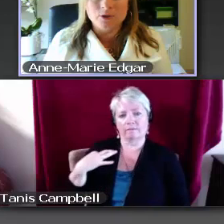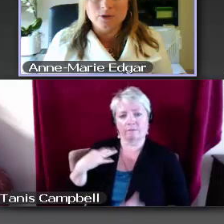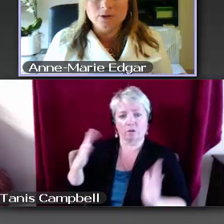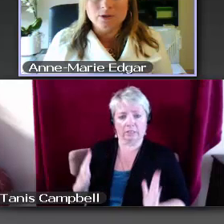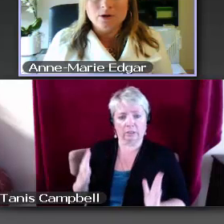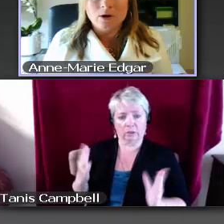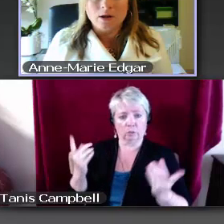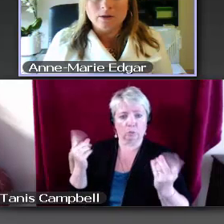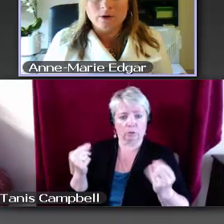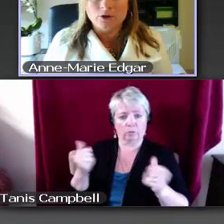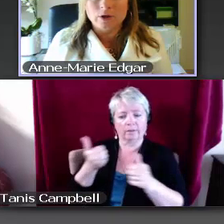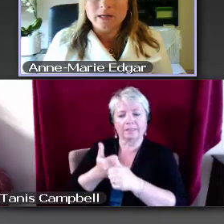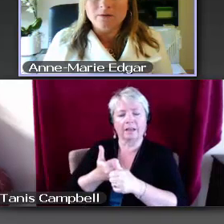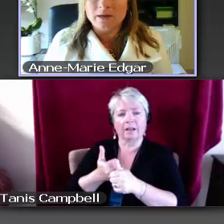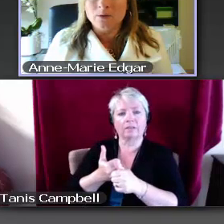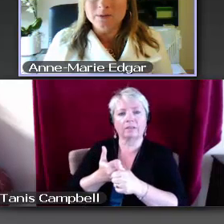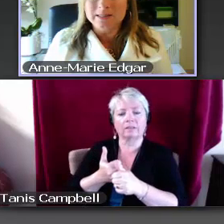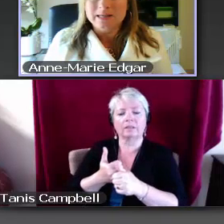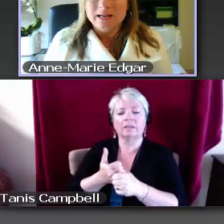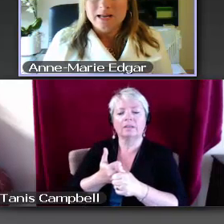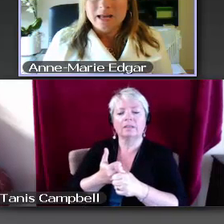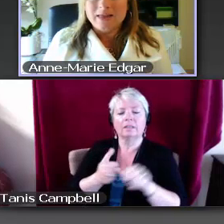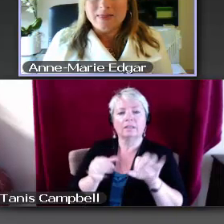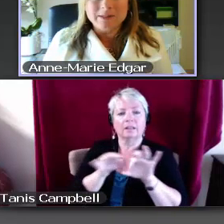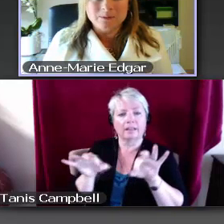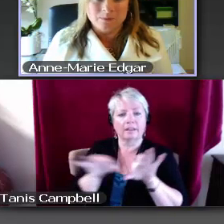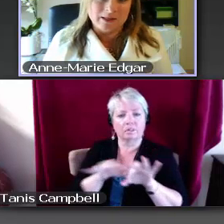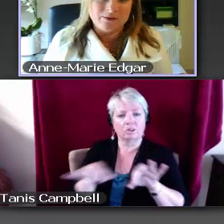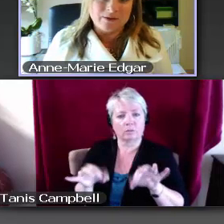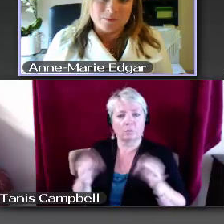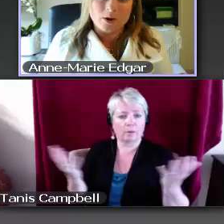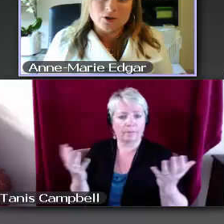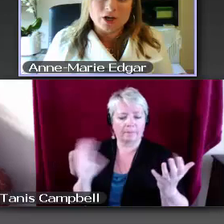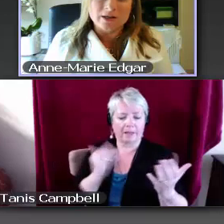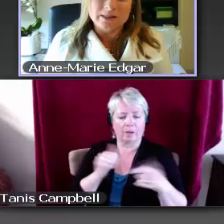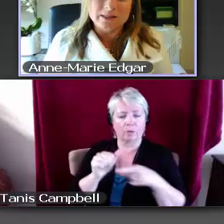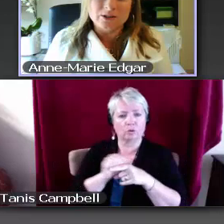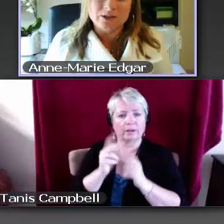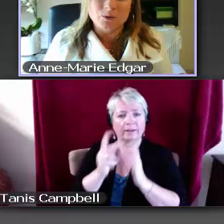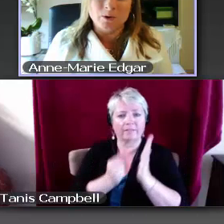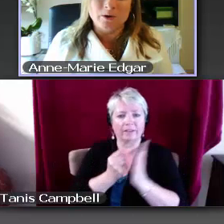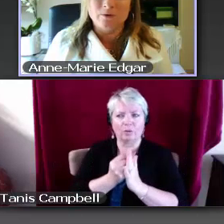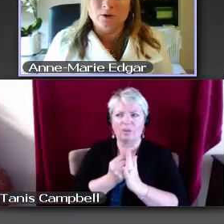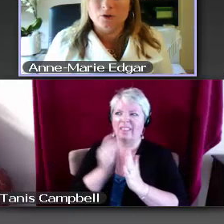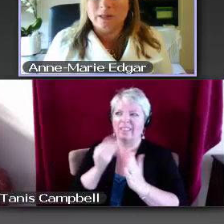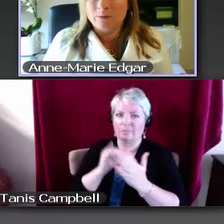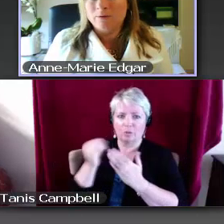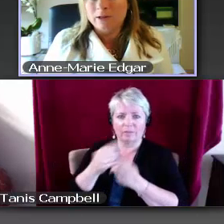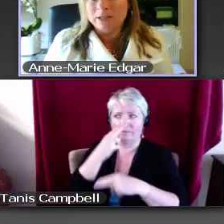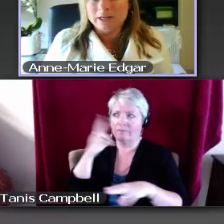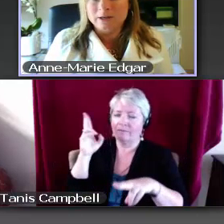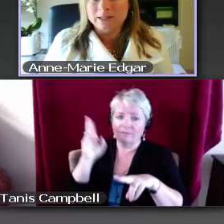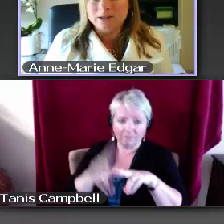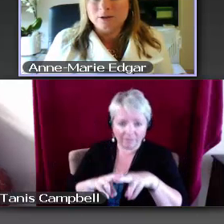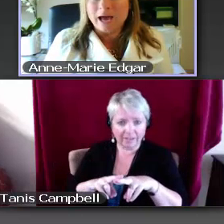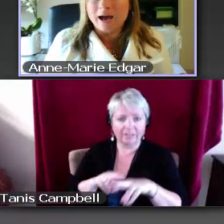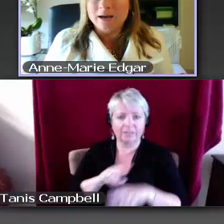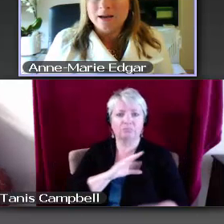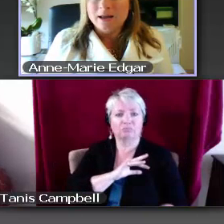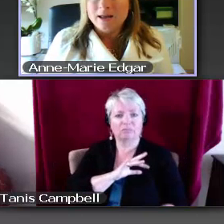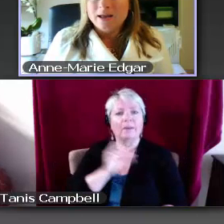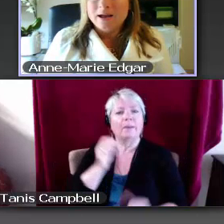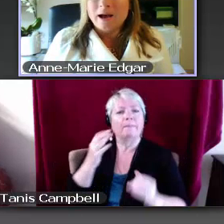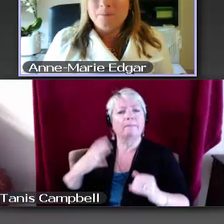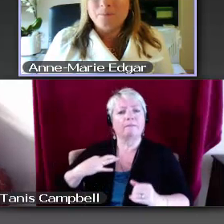closed captioned all of our training videos, and that was a really fun project, just to work virtually with volunteers and do